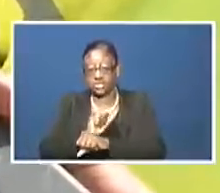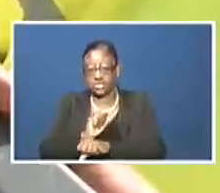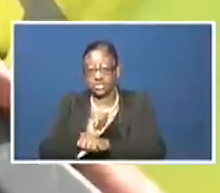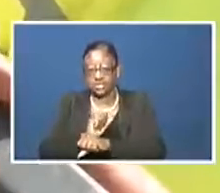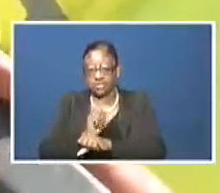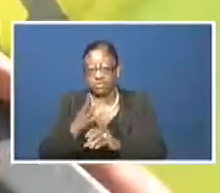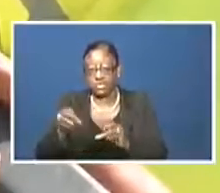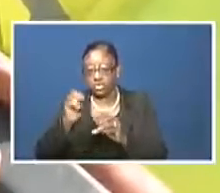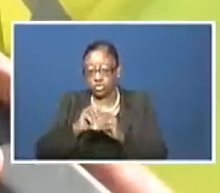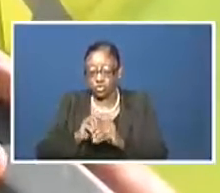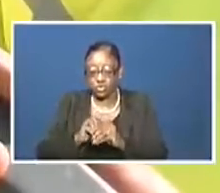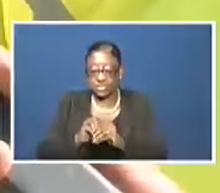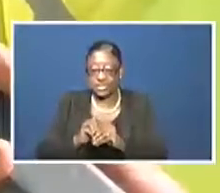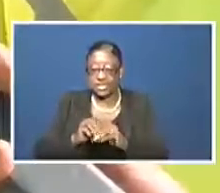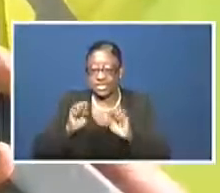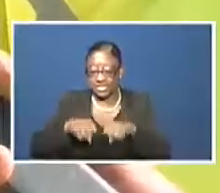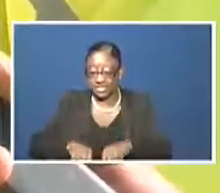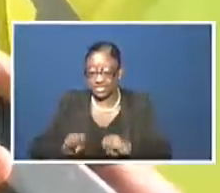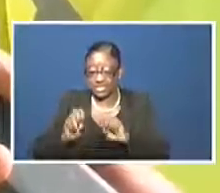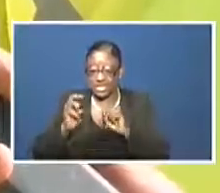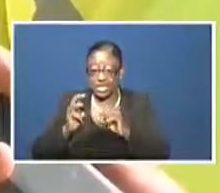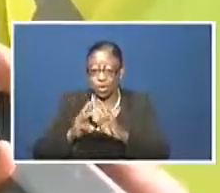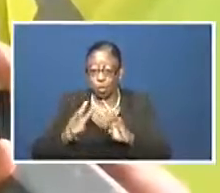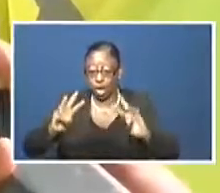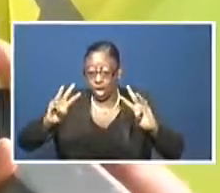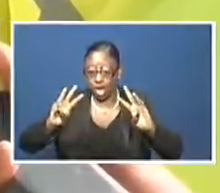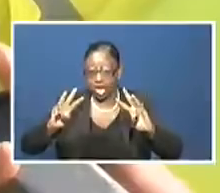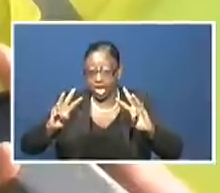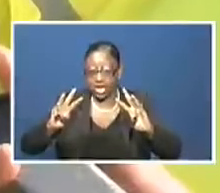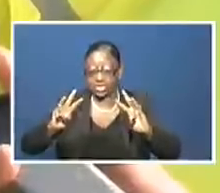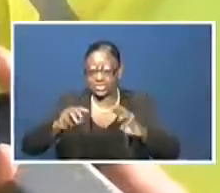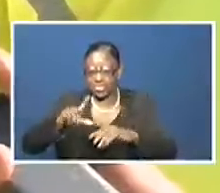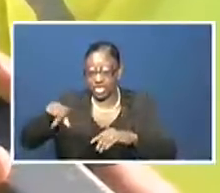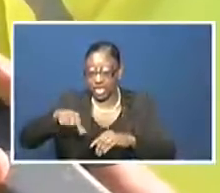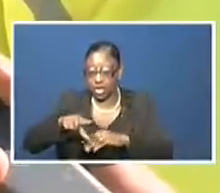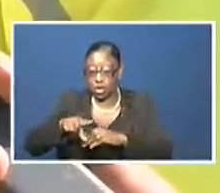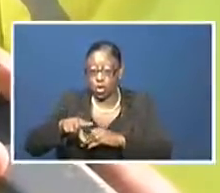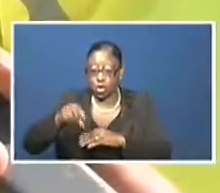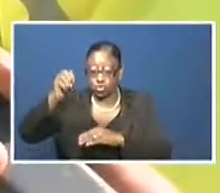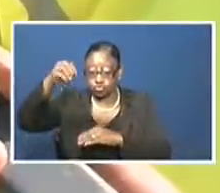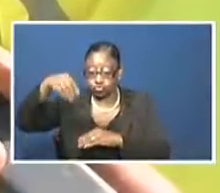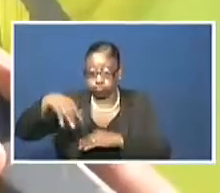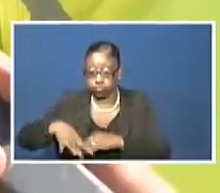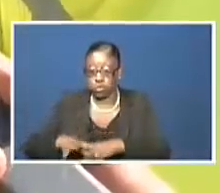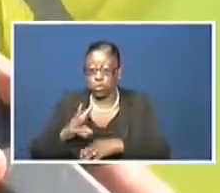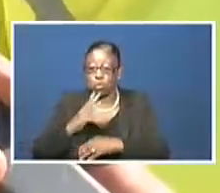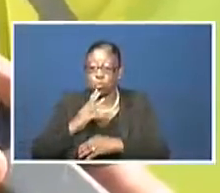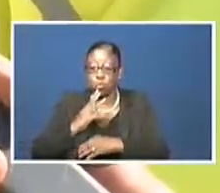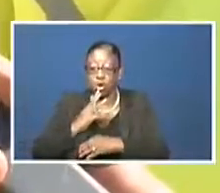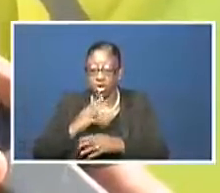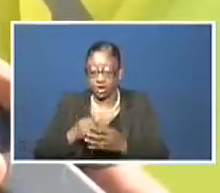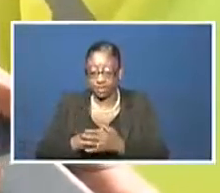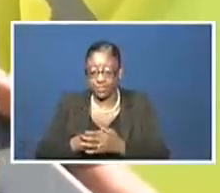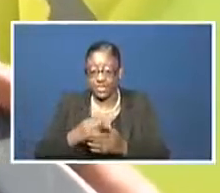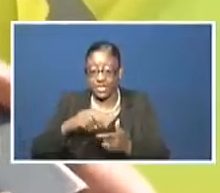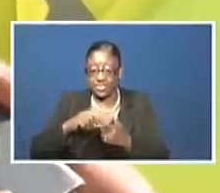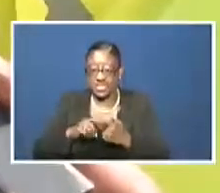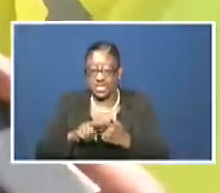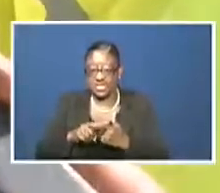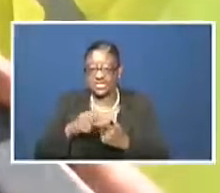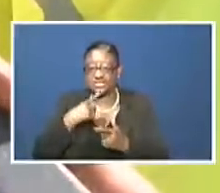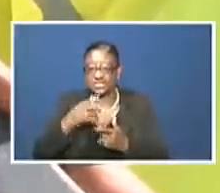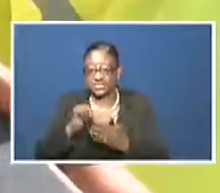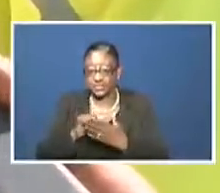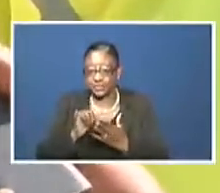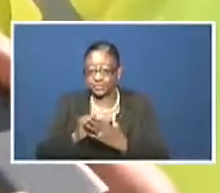like seawalls, it will include drainage wells, it would also include guardrails, and then certainly the icing on the cake,